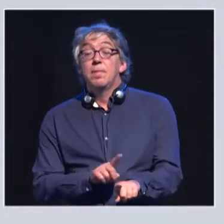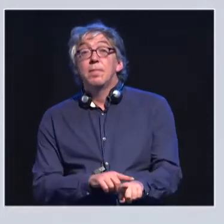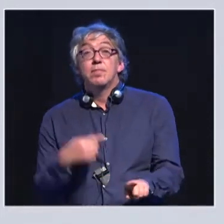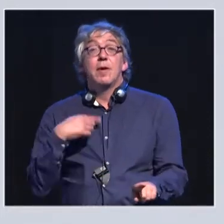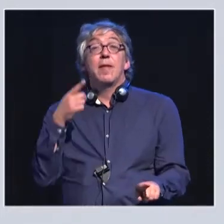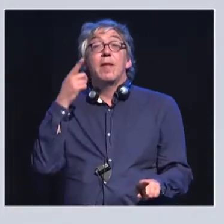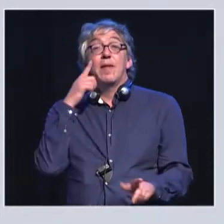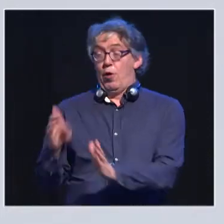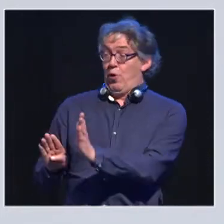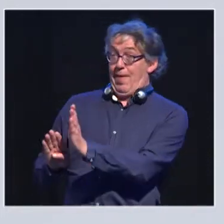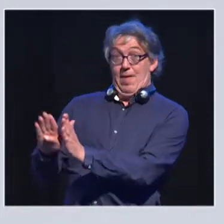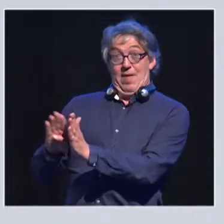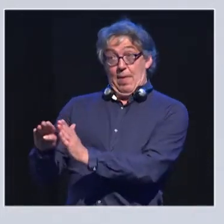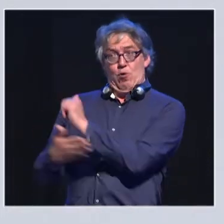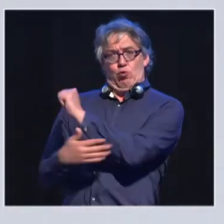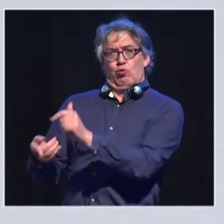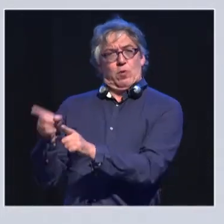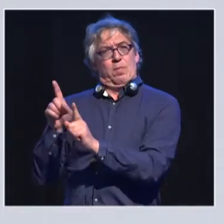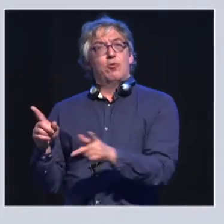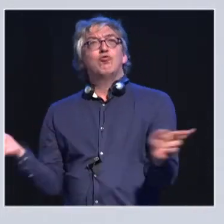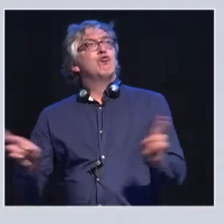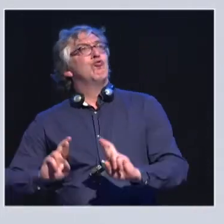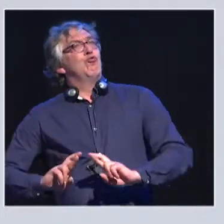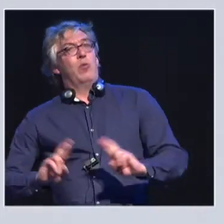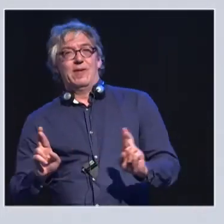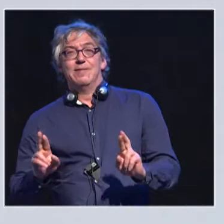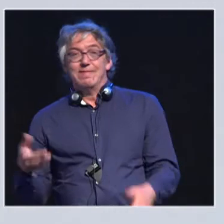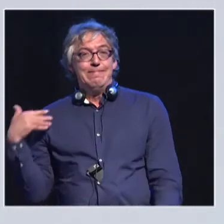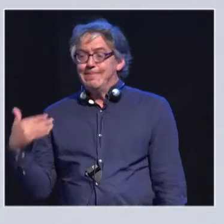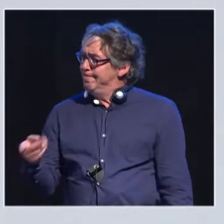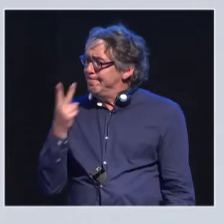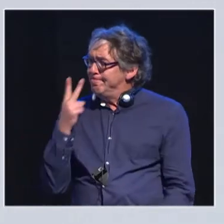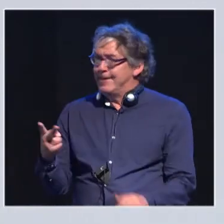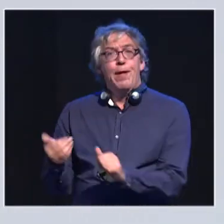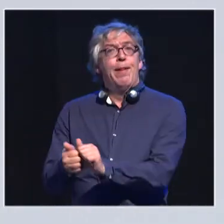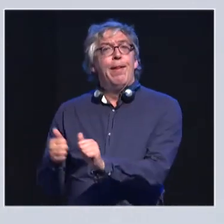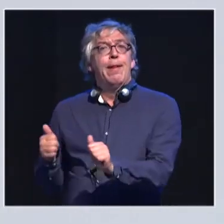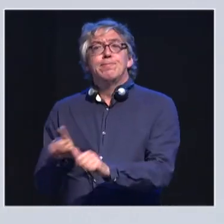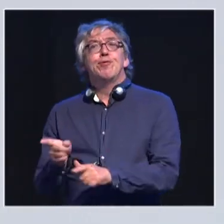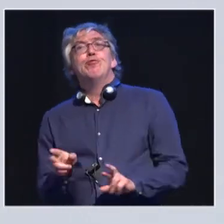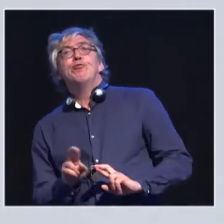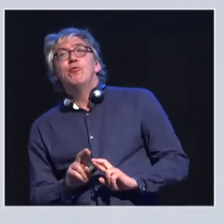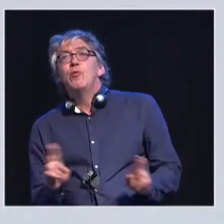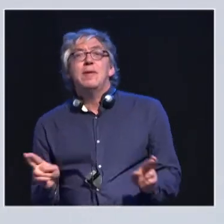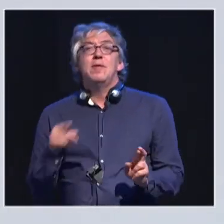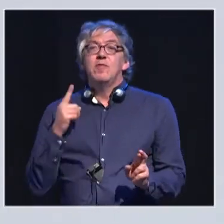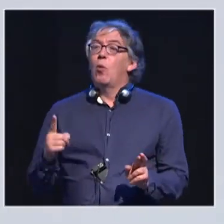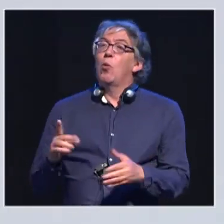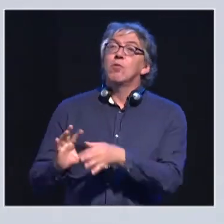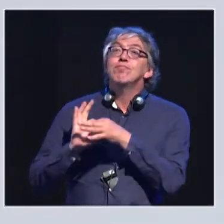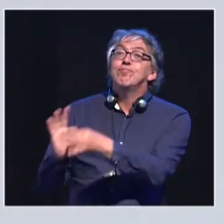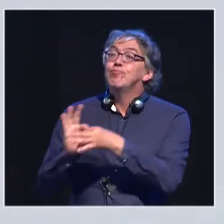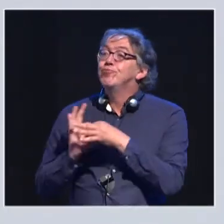developing countries. And maybe they were not so much ready for that kind of